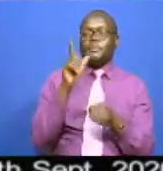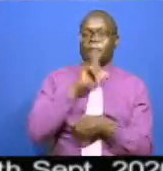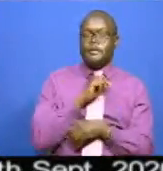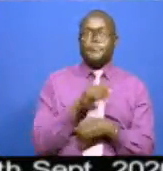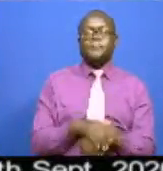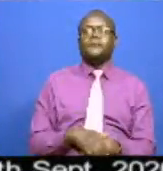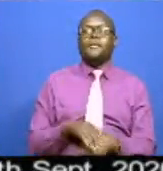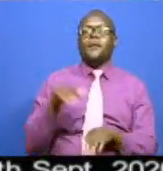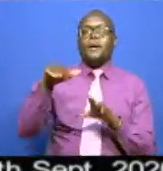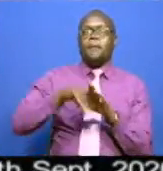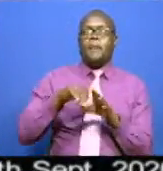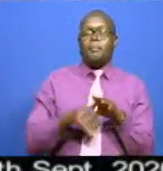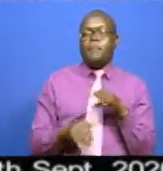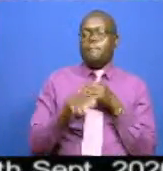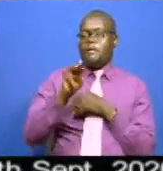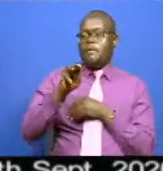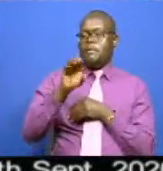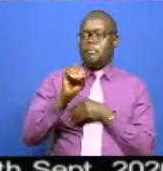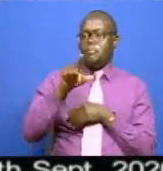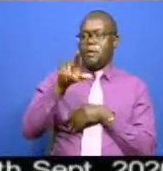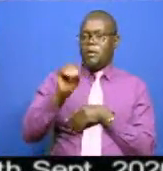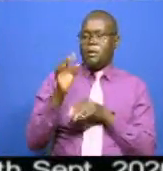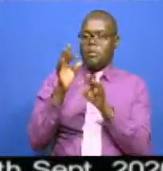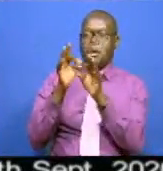Member for Molo.